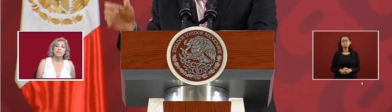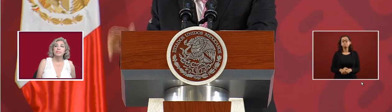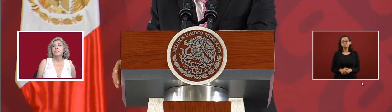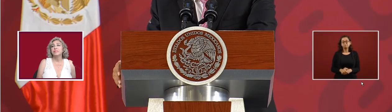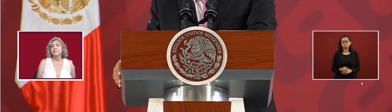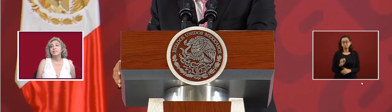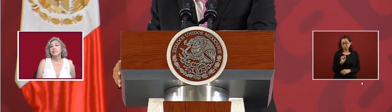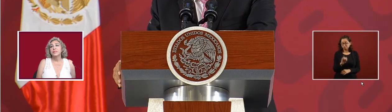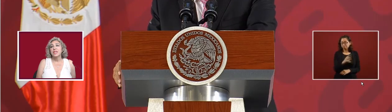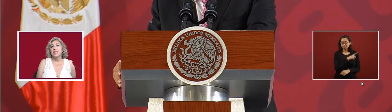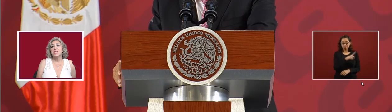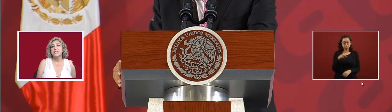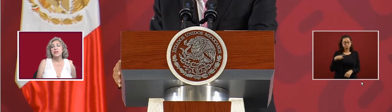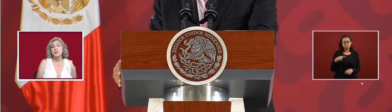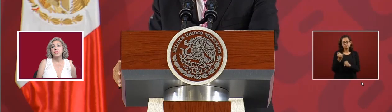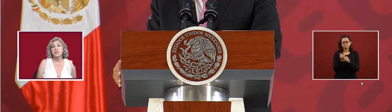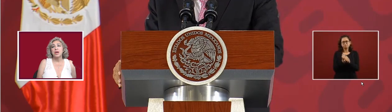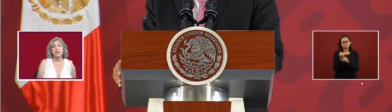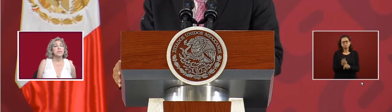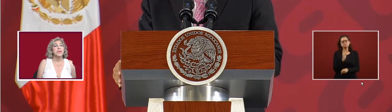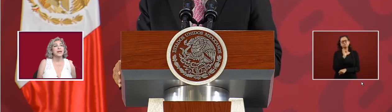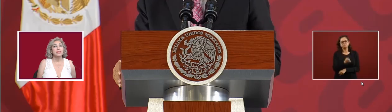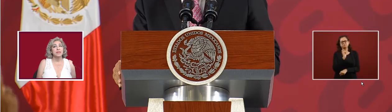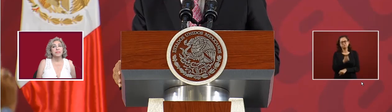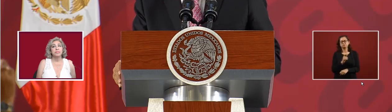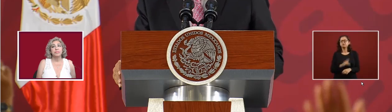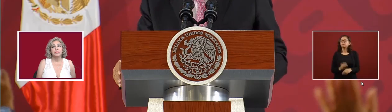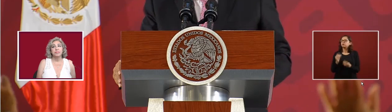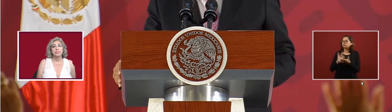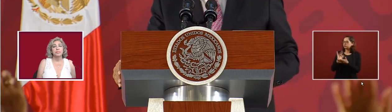it let's see who you're talking about